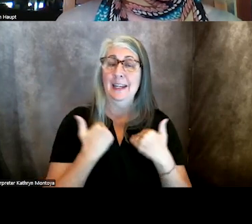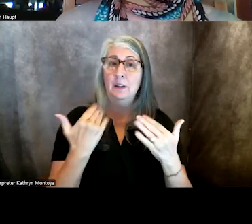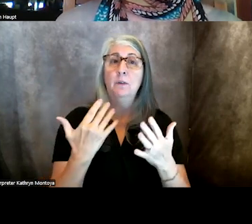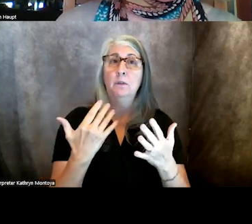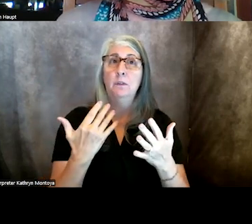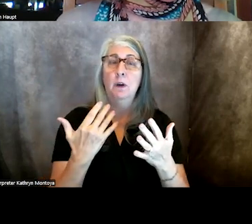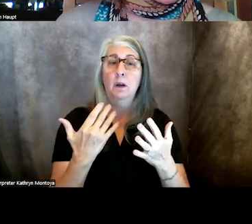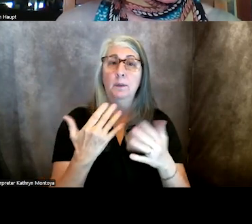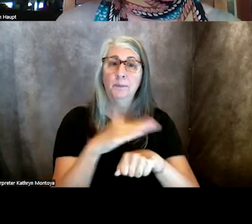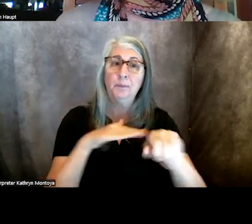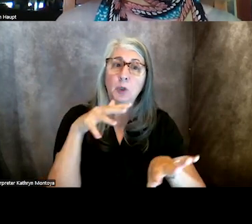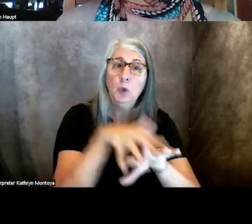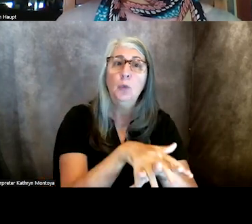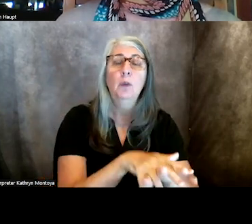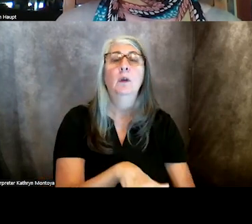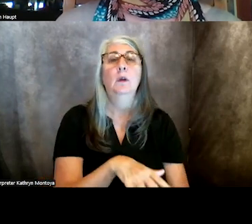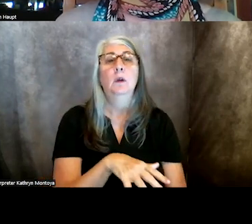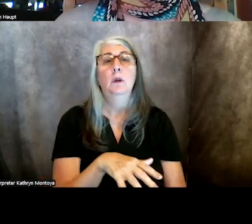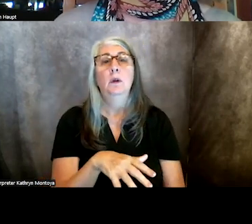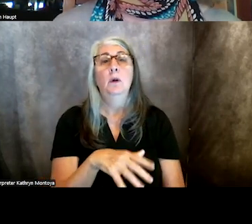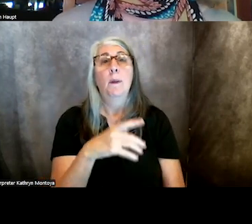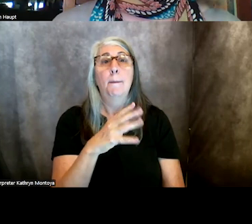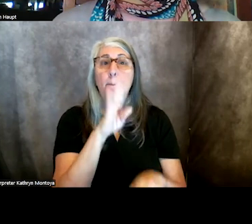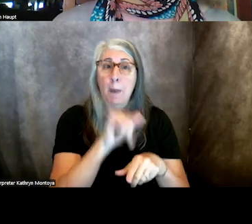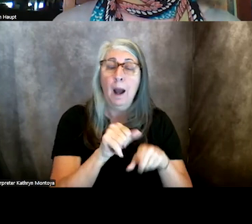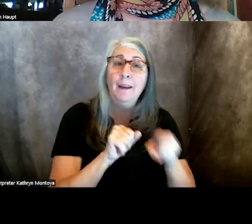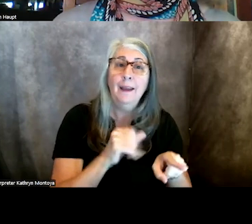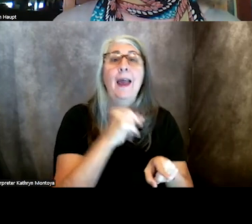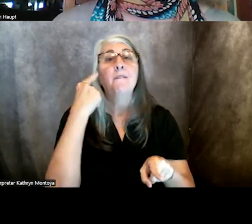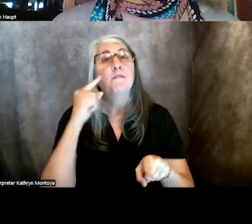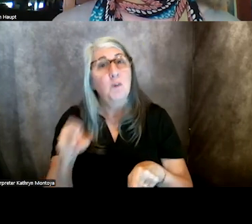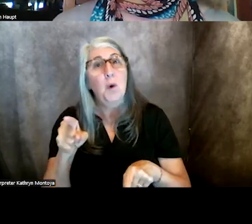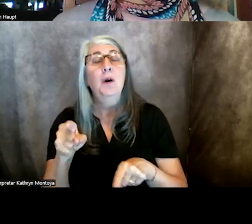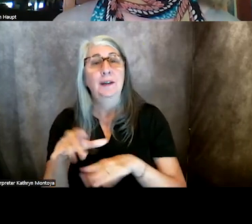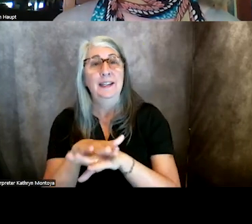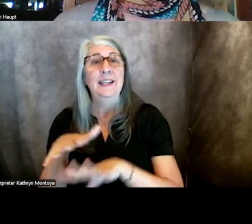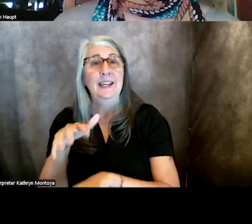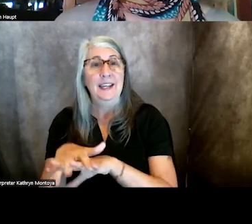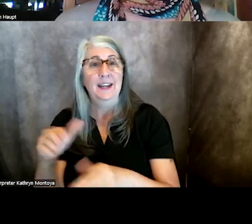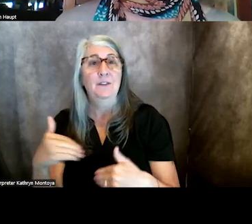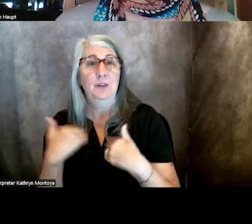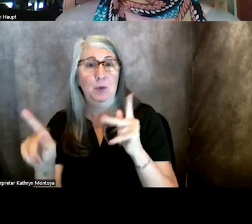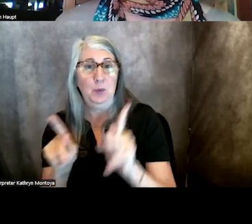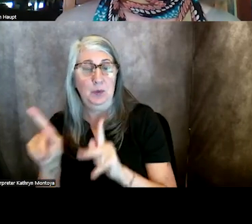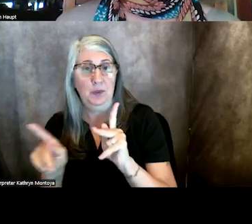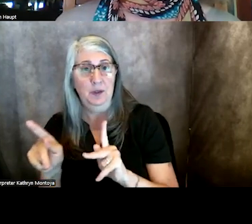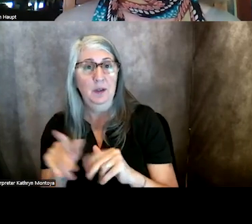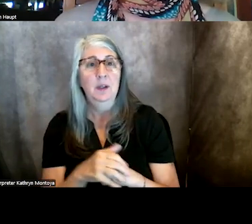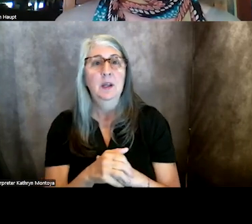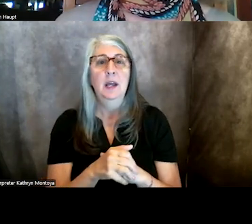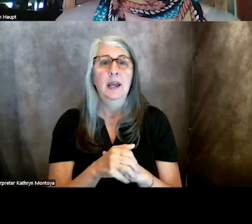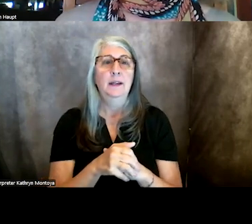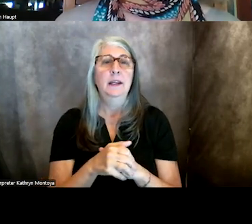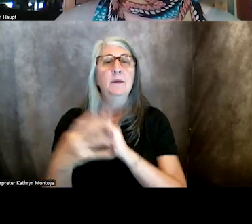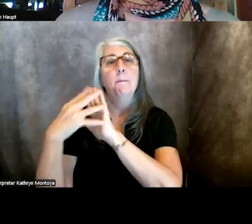is built upon the Native and Strong line that is for adults. So this is just really